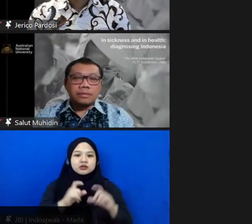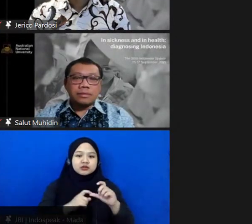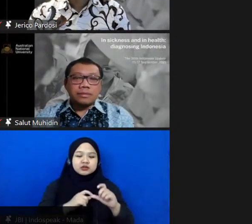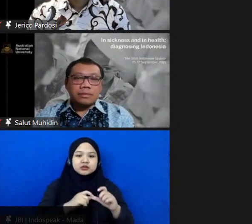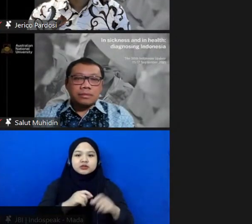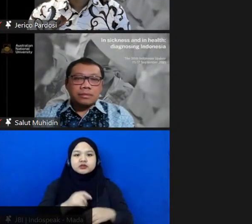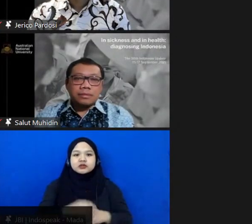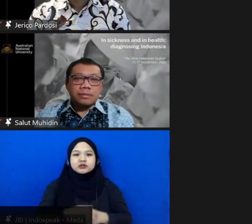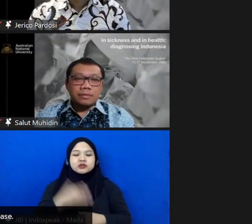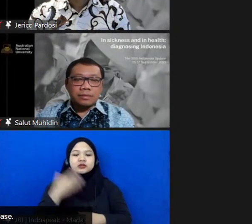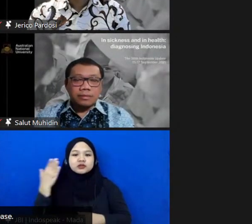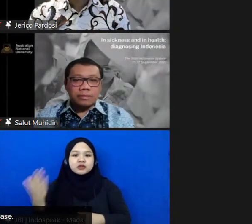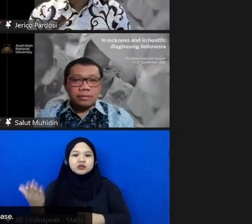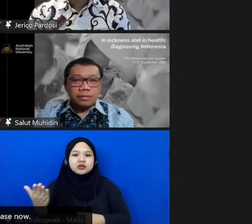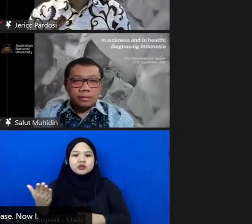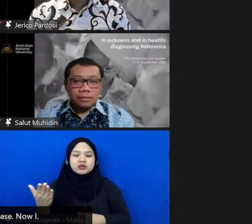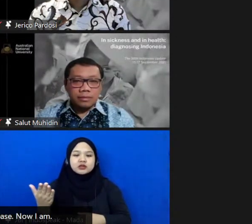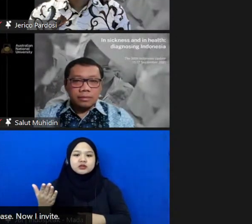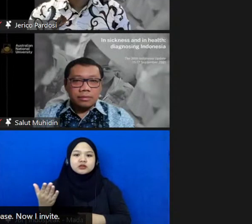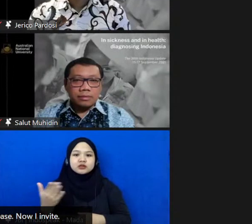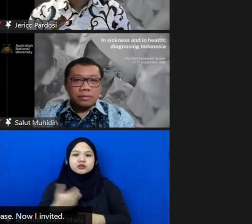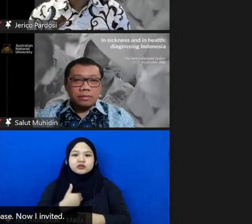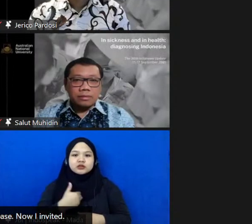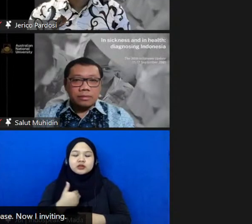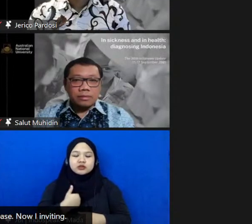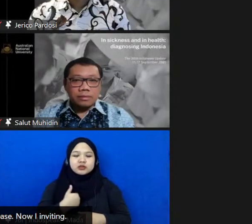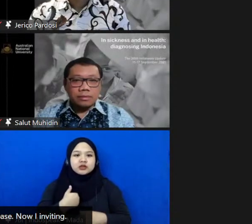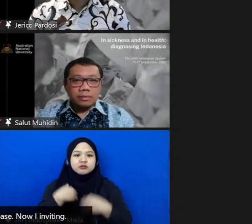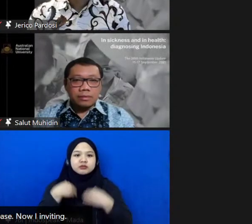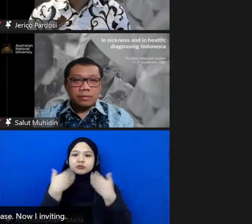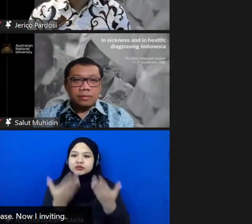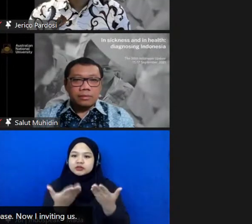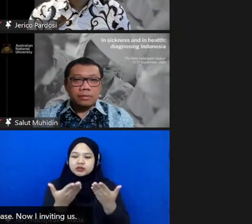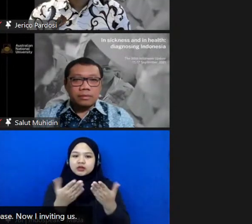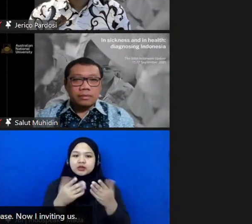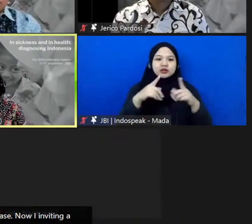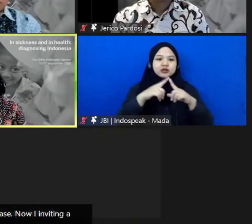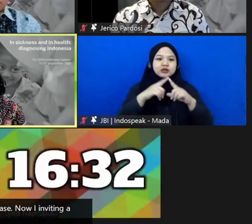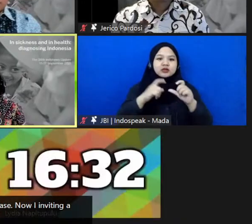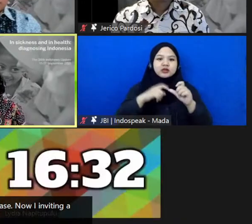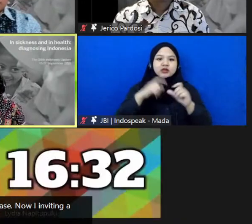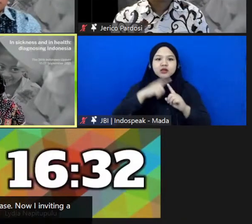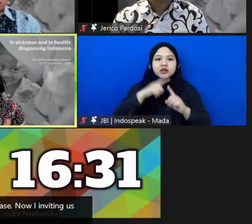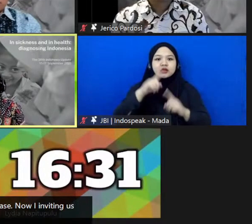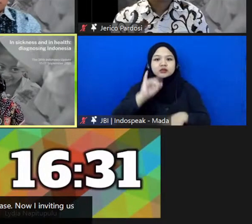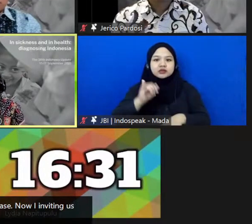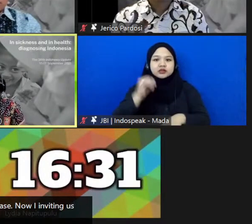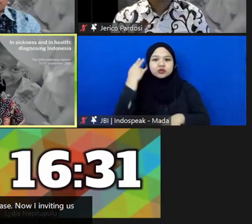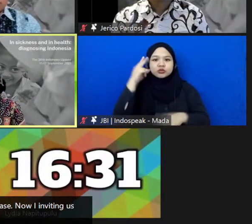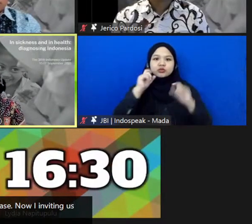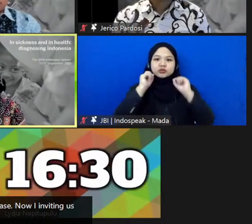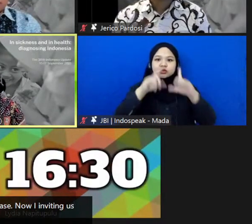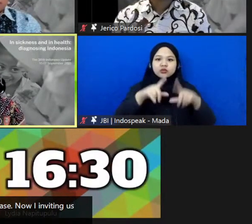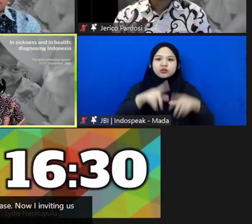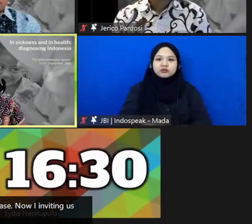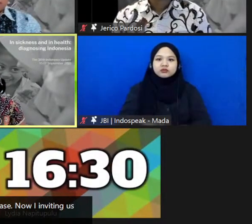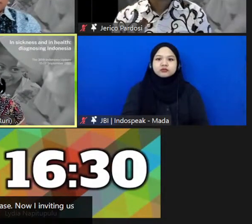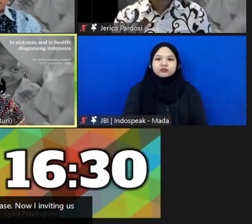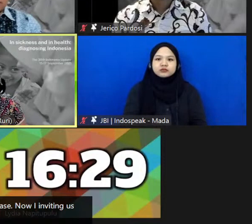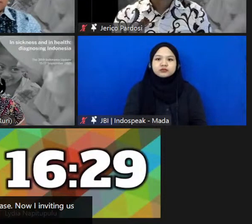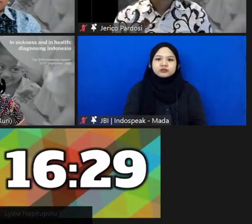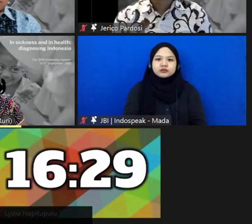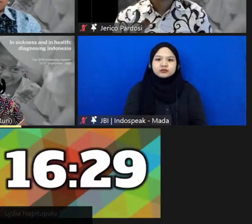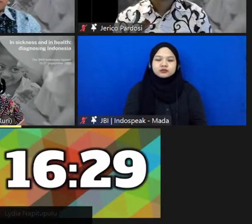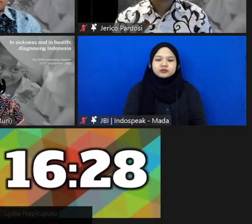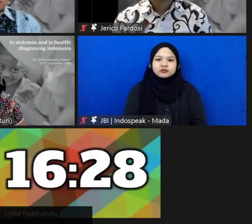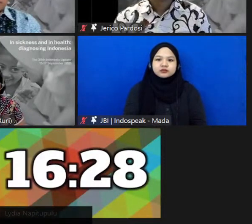Vivek. Please, now I inviting Asti to answer the question. Thank you